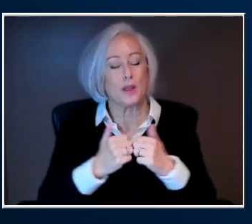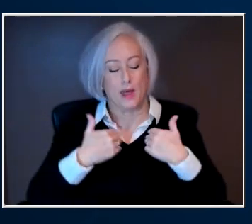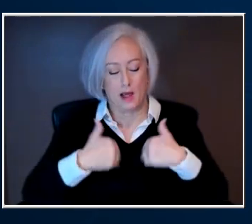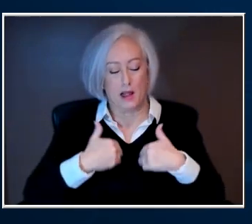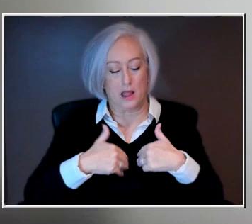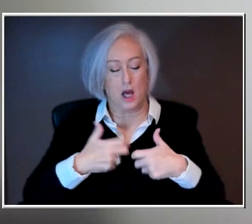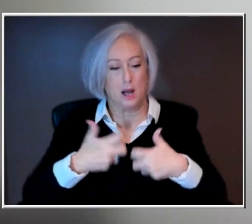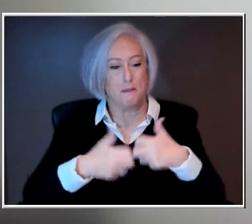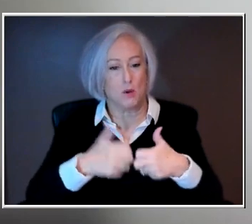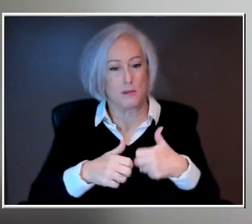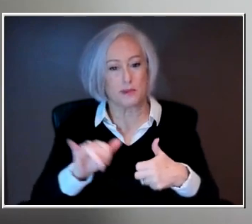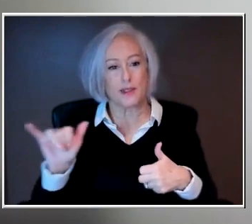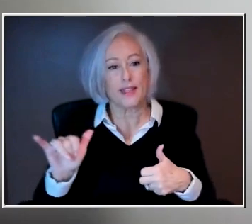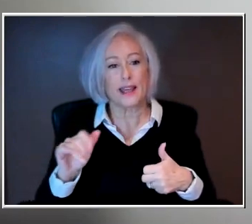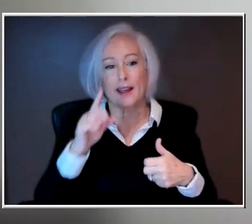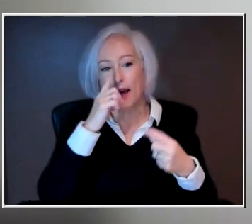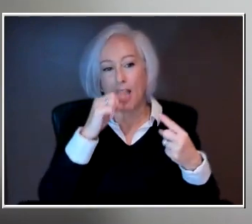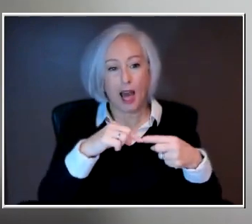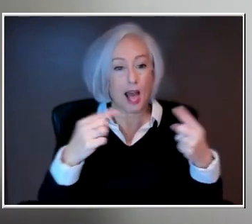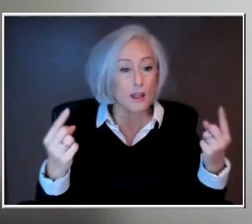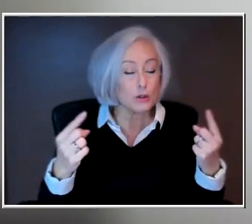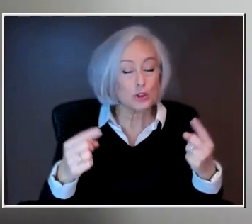Yeah, well, I think that